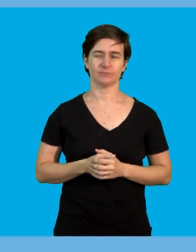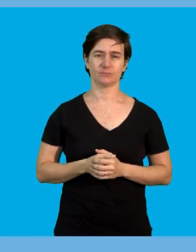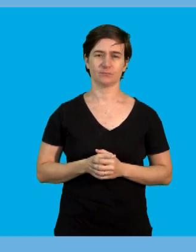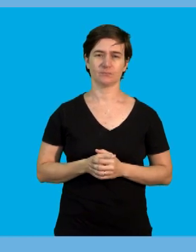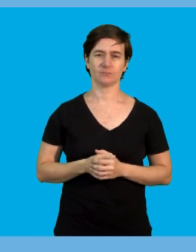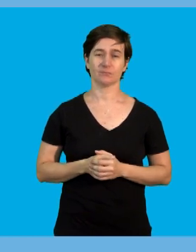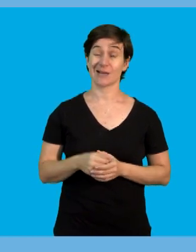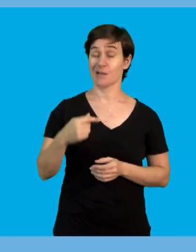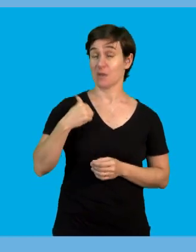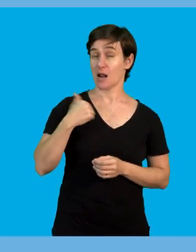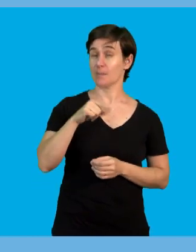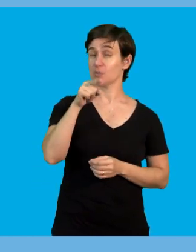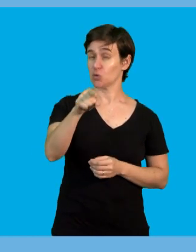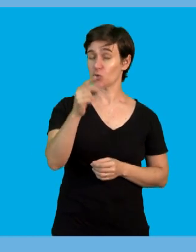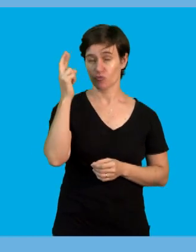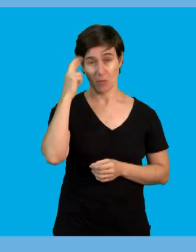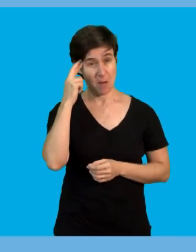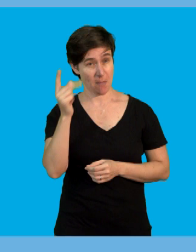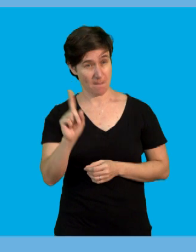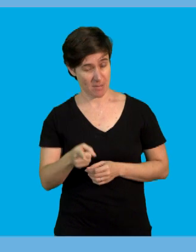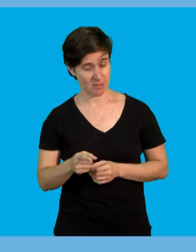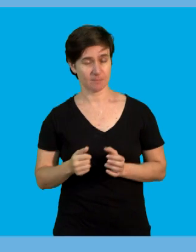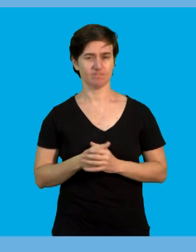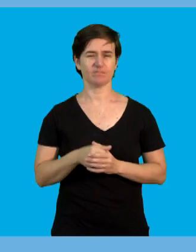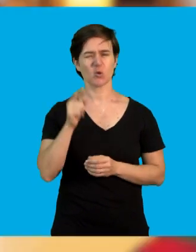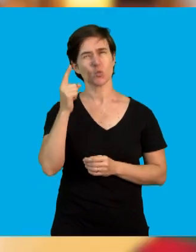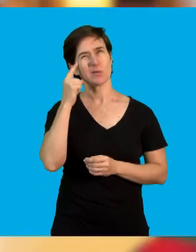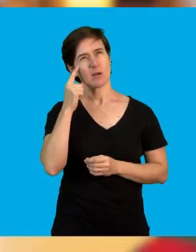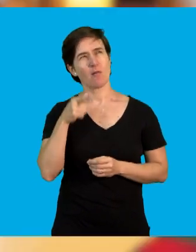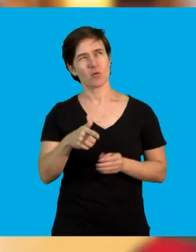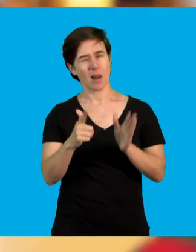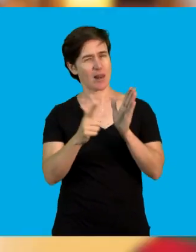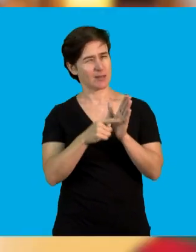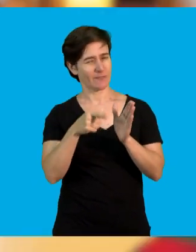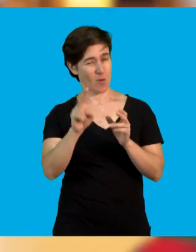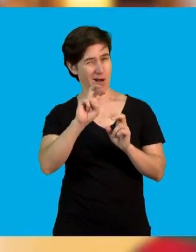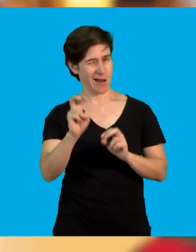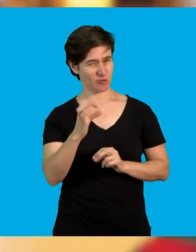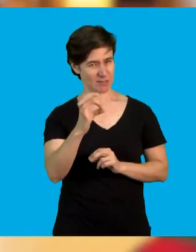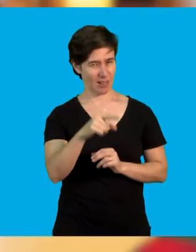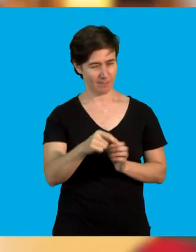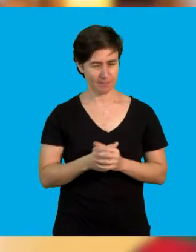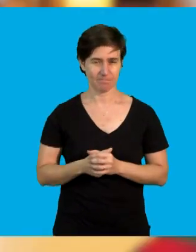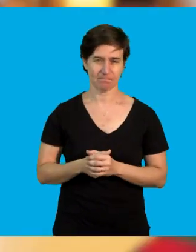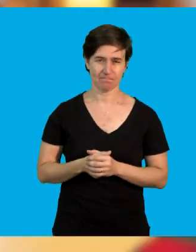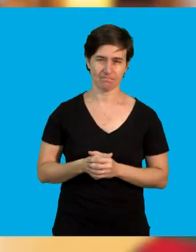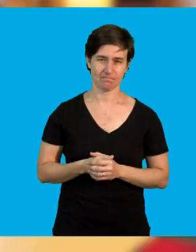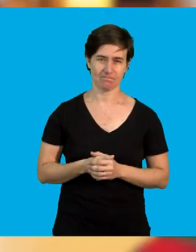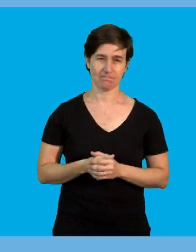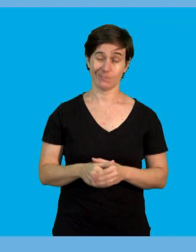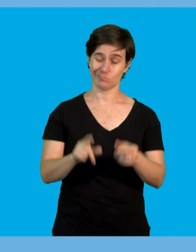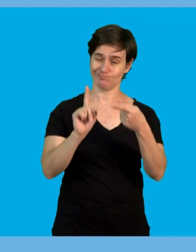now, what I want you to always remember whenever you're thinking about this lesson on electric cells, these are the things that I want you to